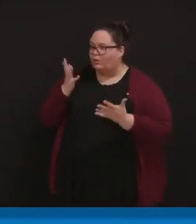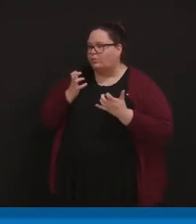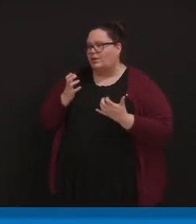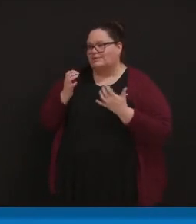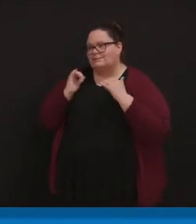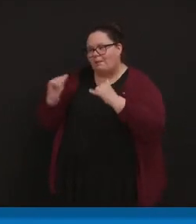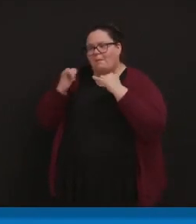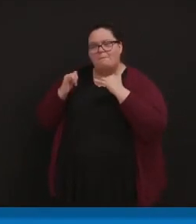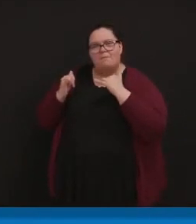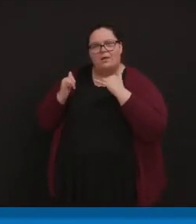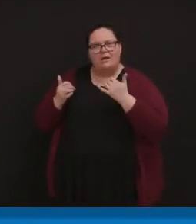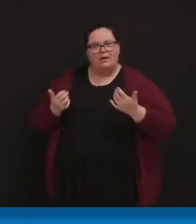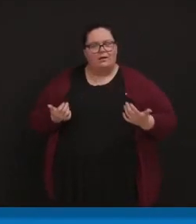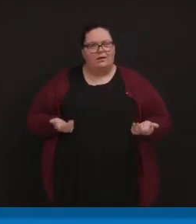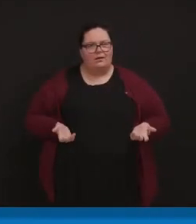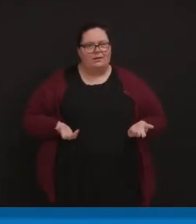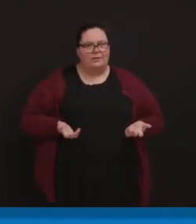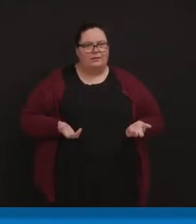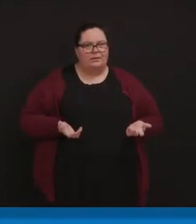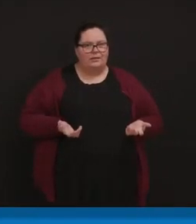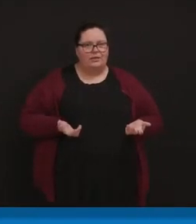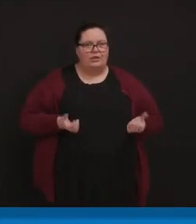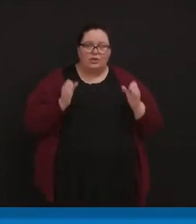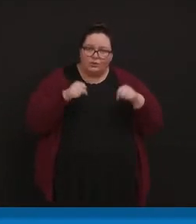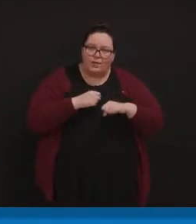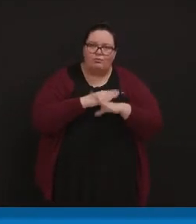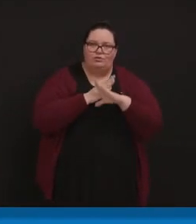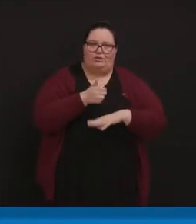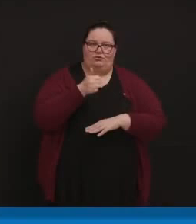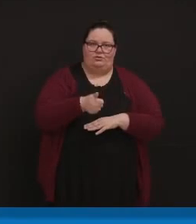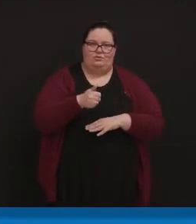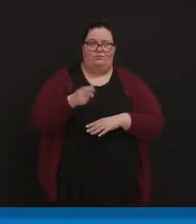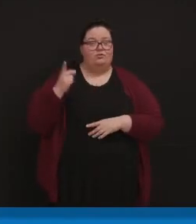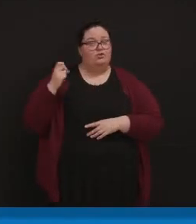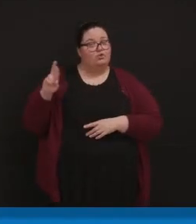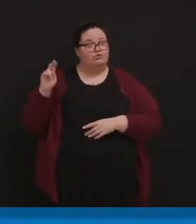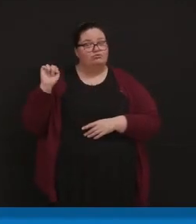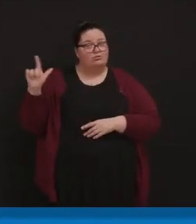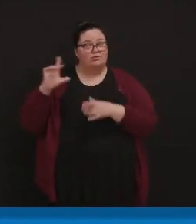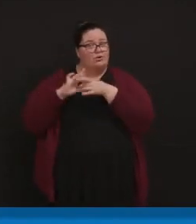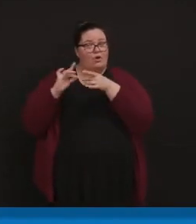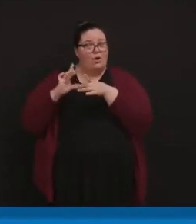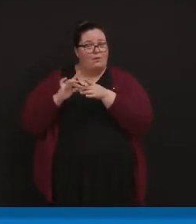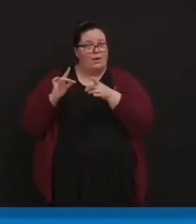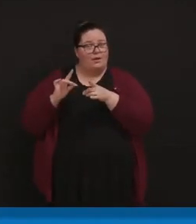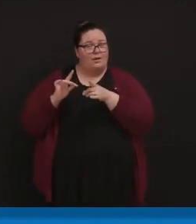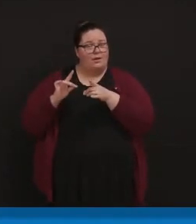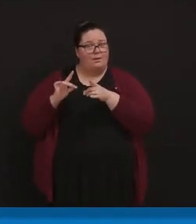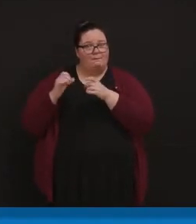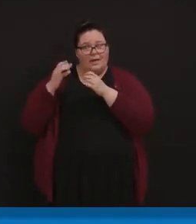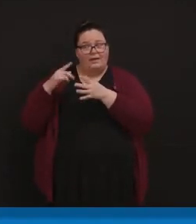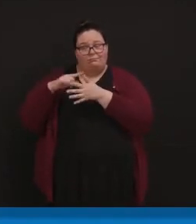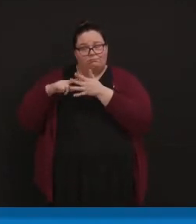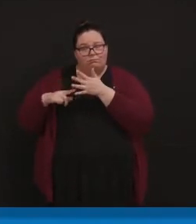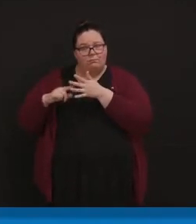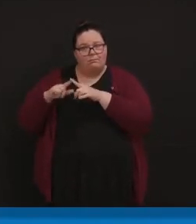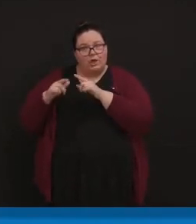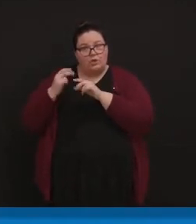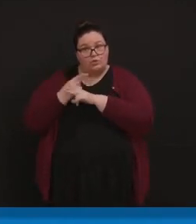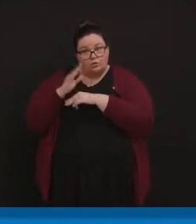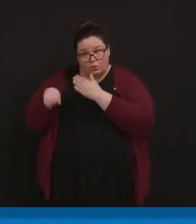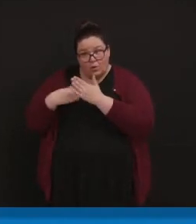There are so many layers of protection, as Dr. Russell has talked about regularly, but they're only effective when they're all used